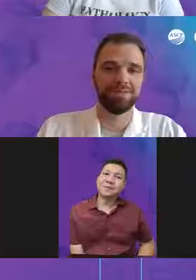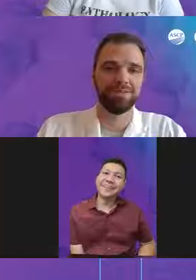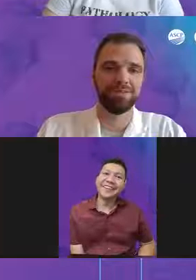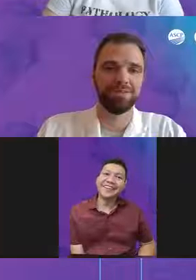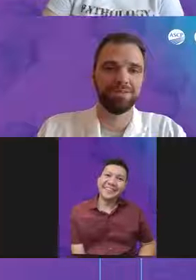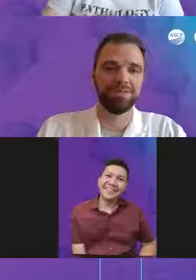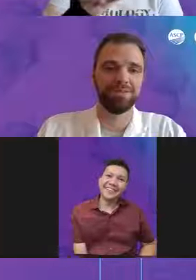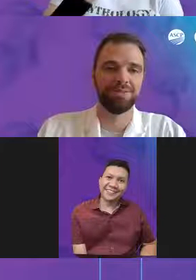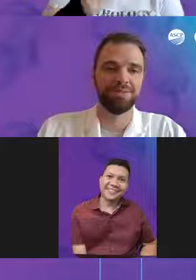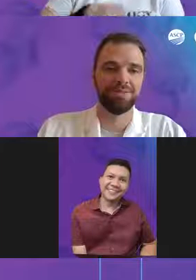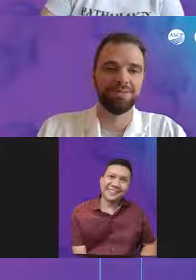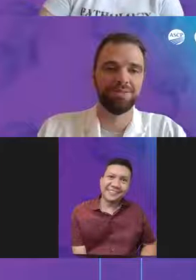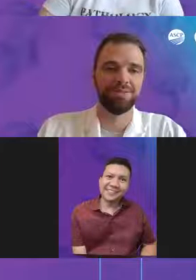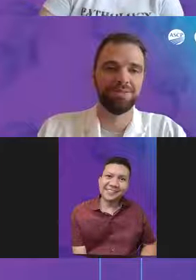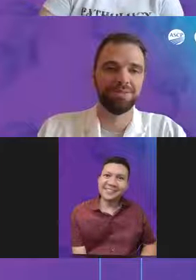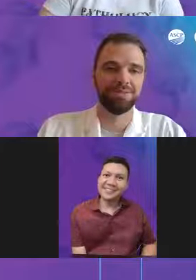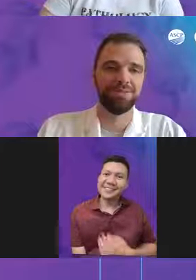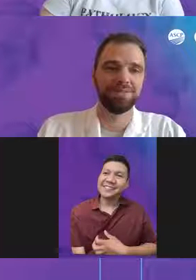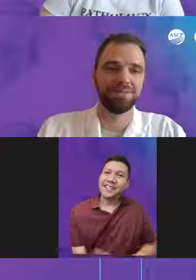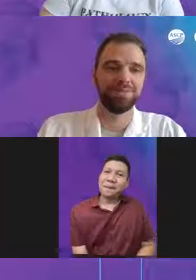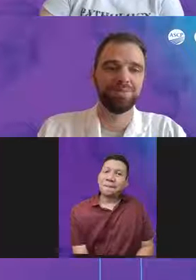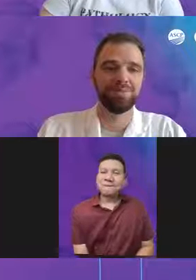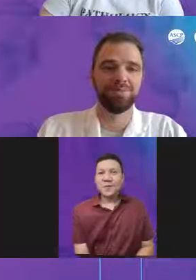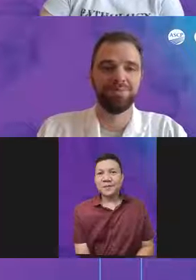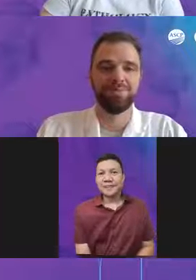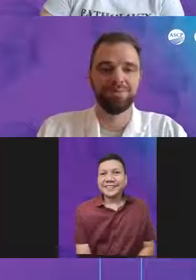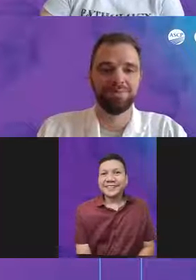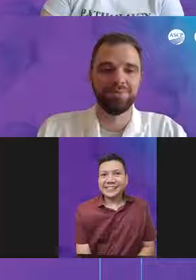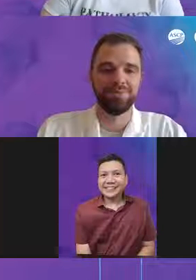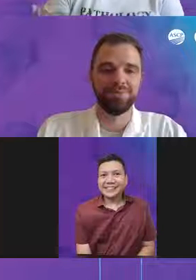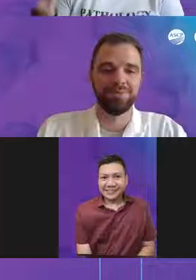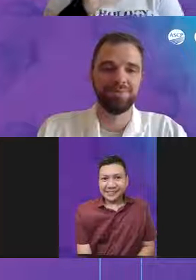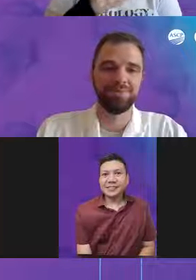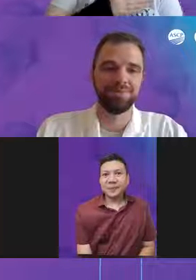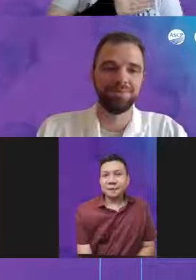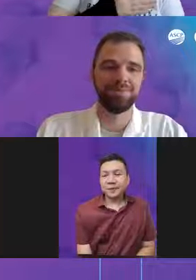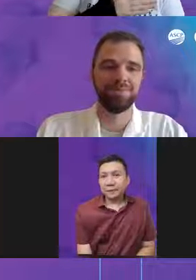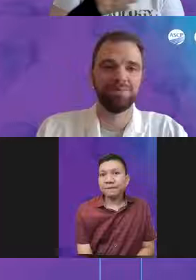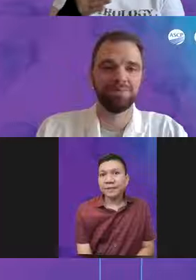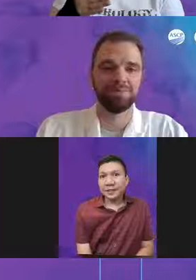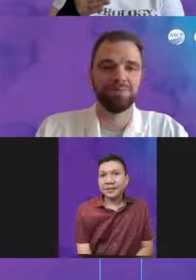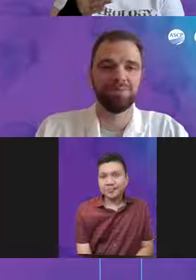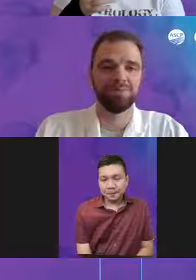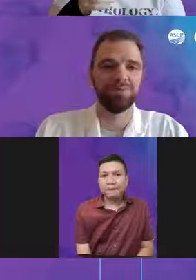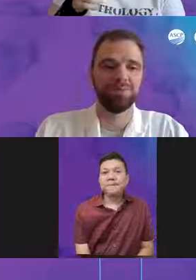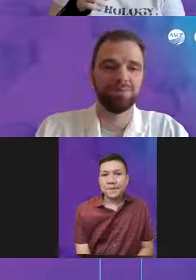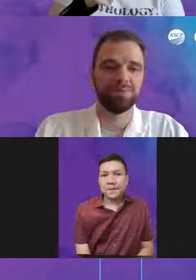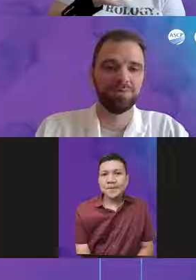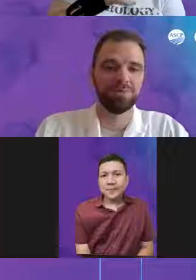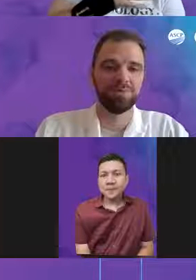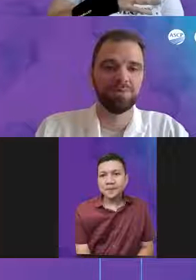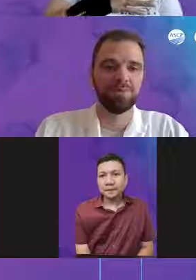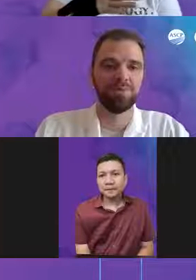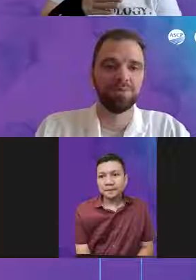cell. Right. I was thinking the same thing. I wanted to make sure to mention that as well, because when you're making the smear, you